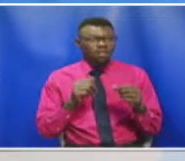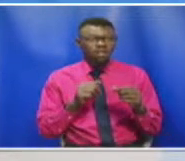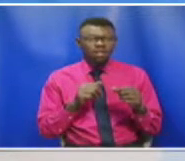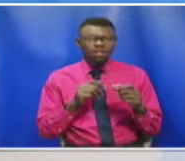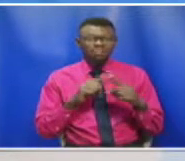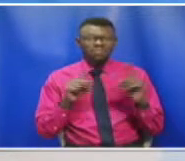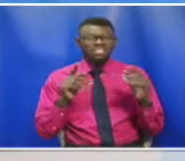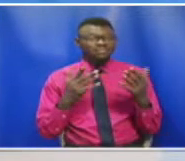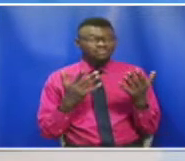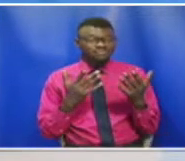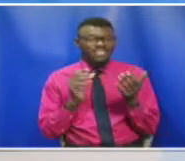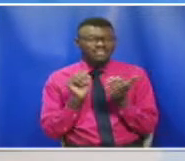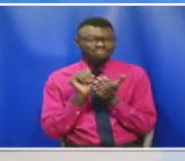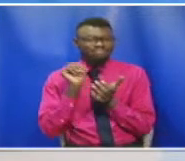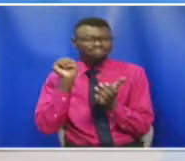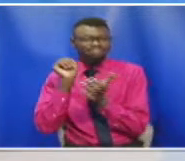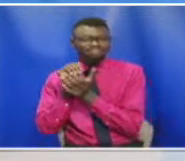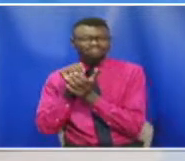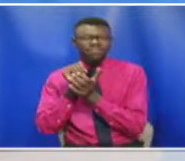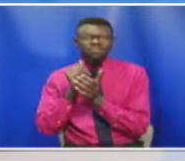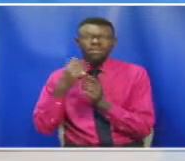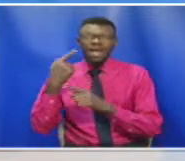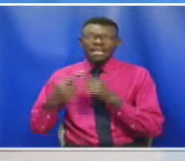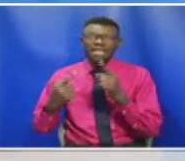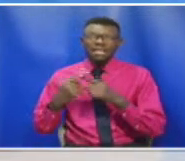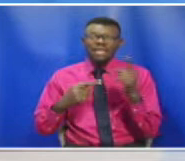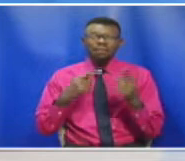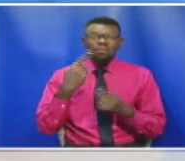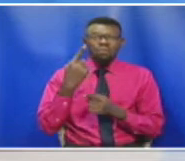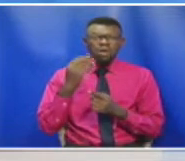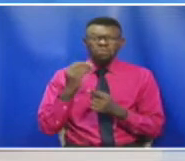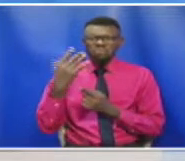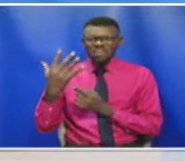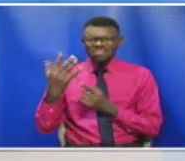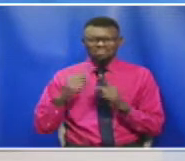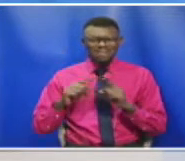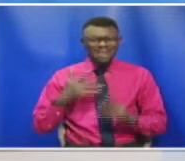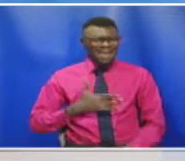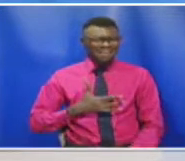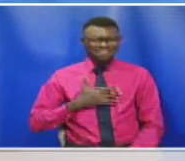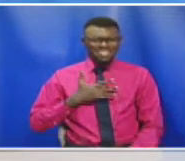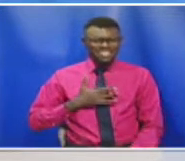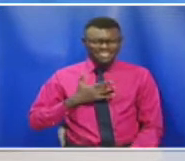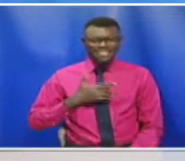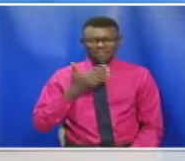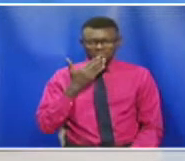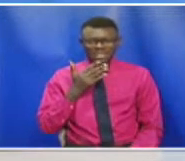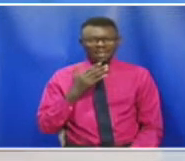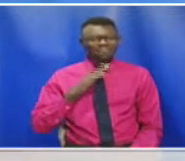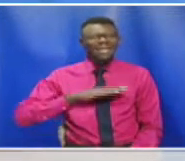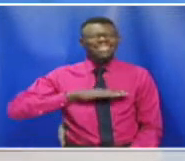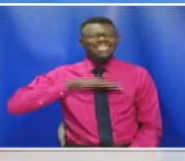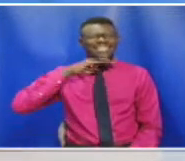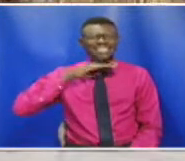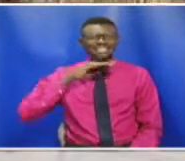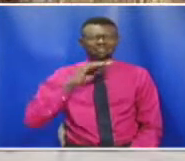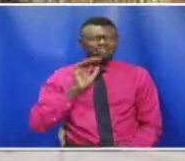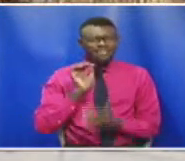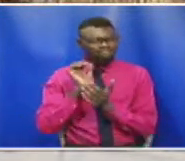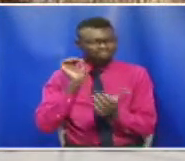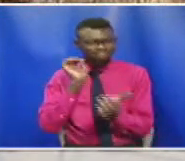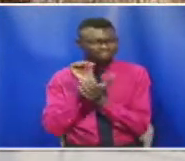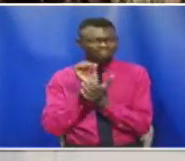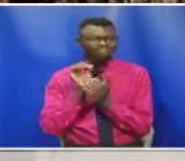for 105 years, Nelly feels he deserved more, perhaps a death sentence.